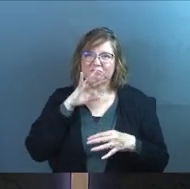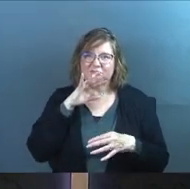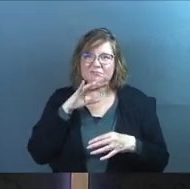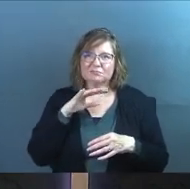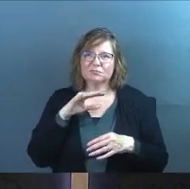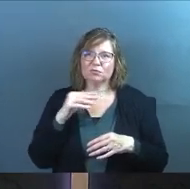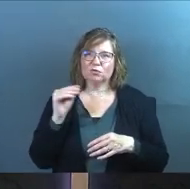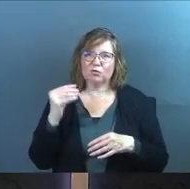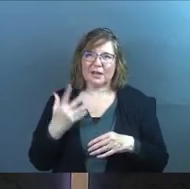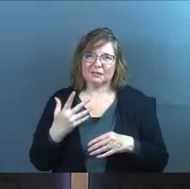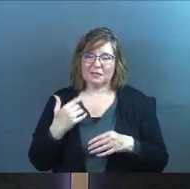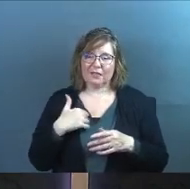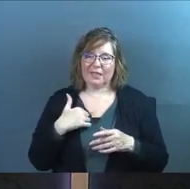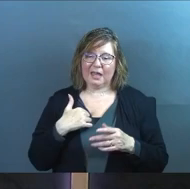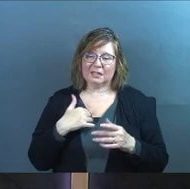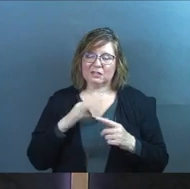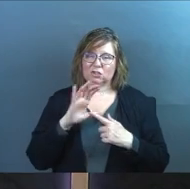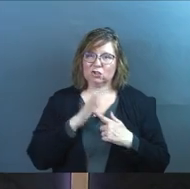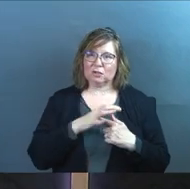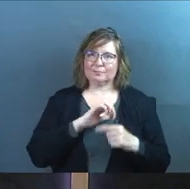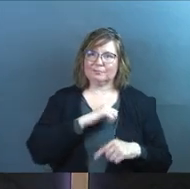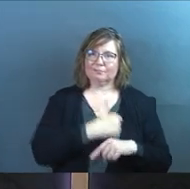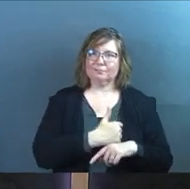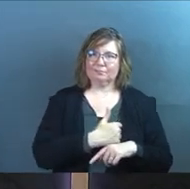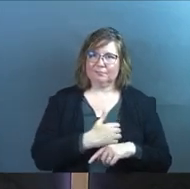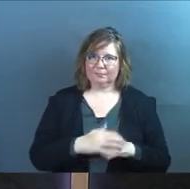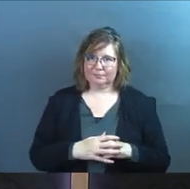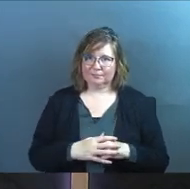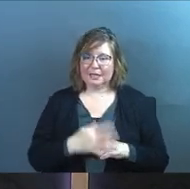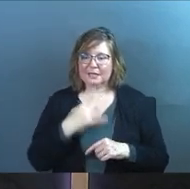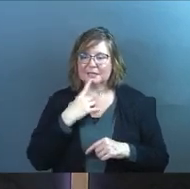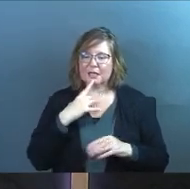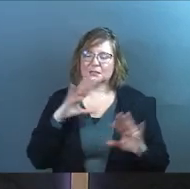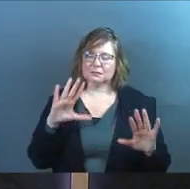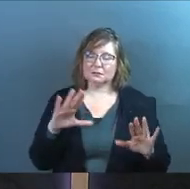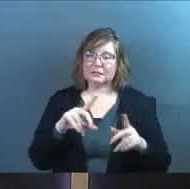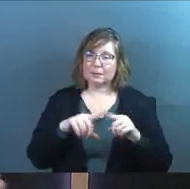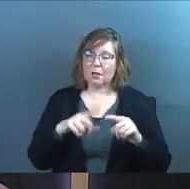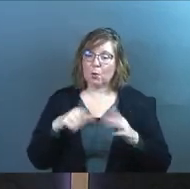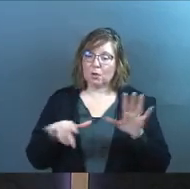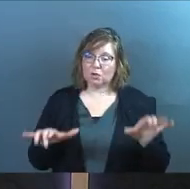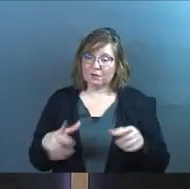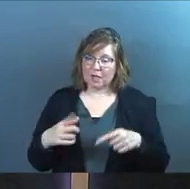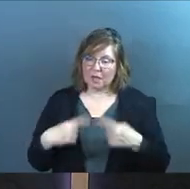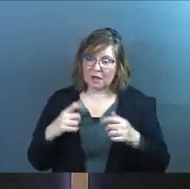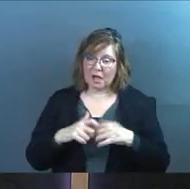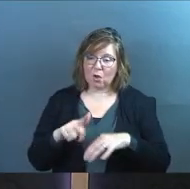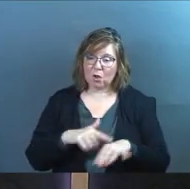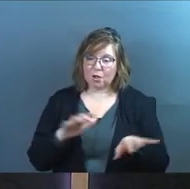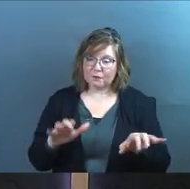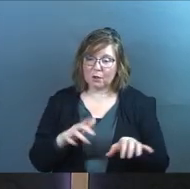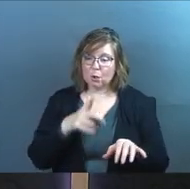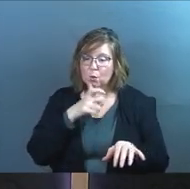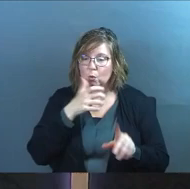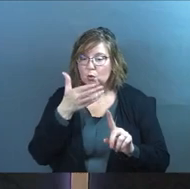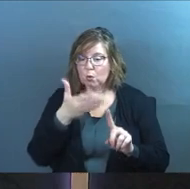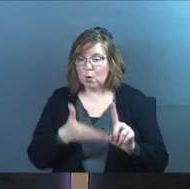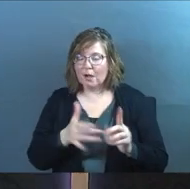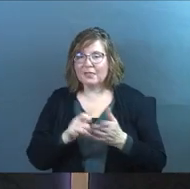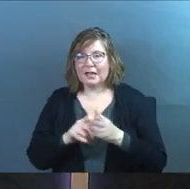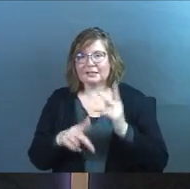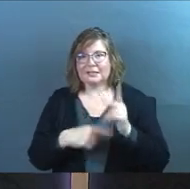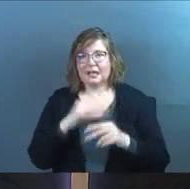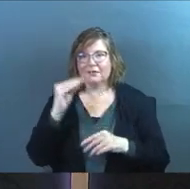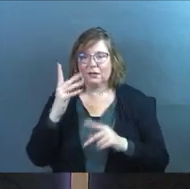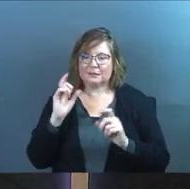grace that is circumstantial. And it says, hey, depending on what you've done, how long you've done it, who you are, that's